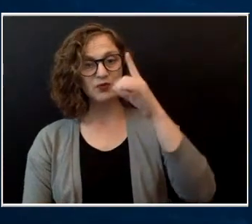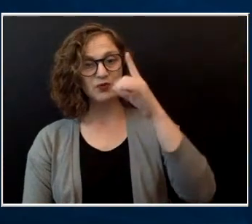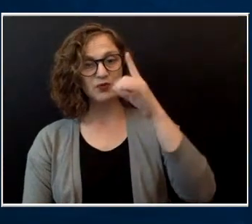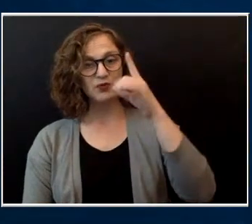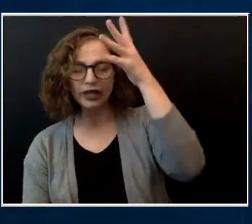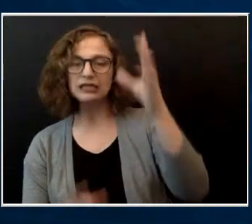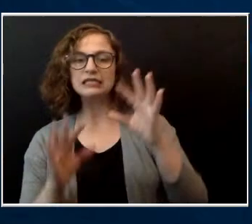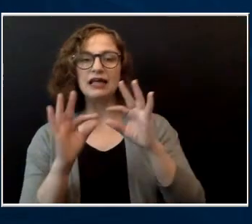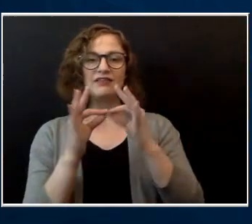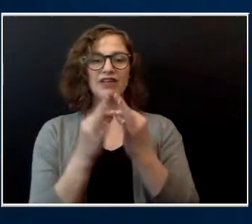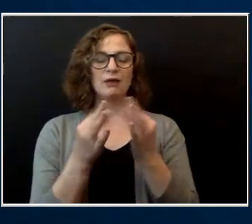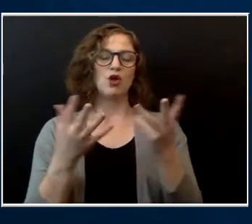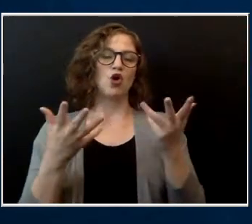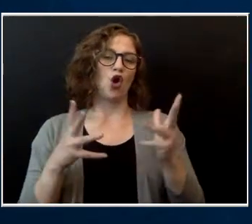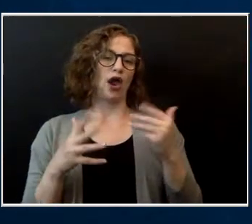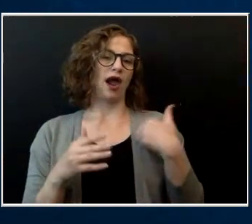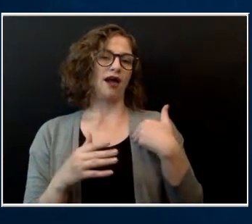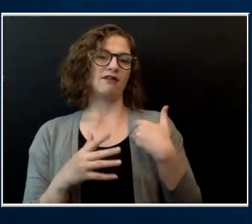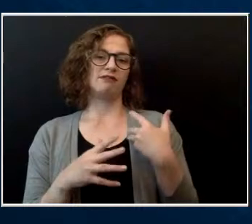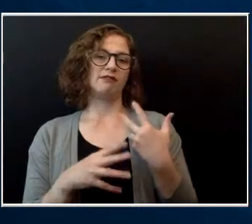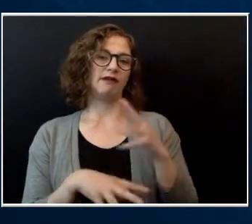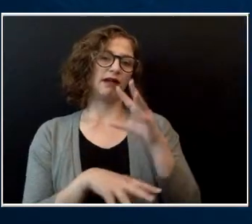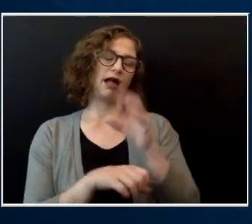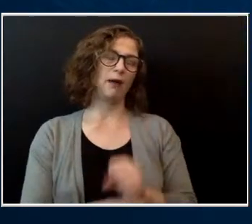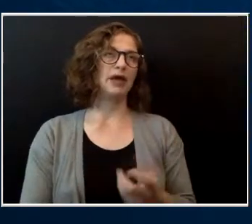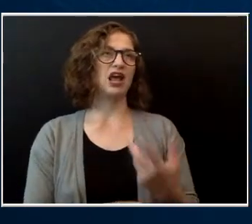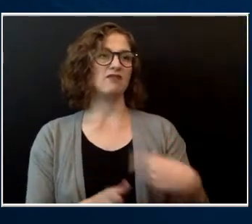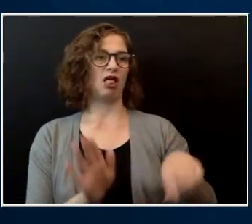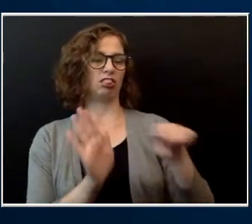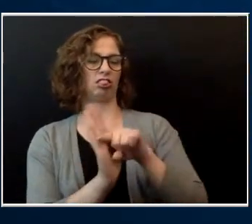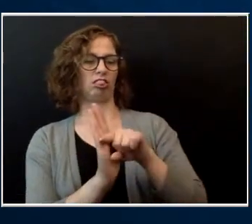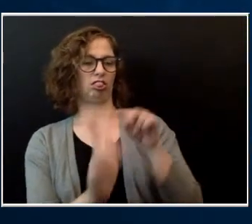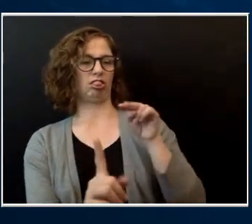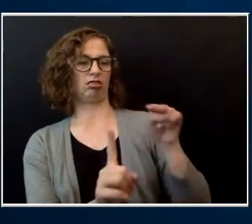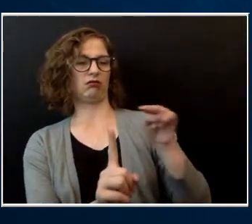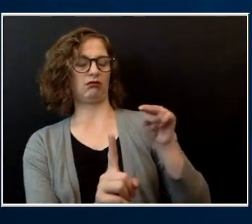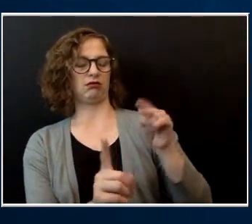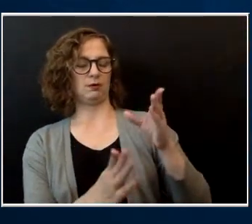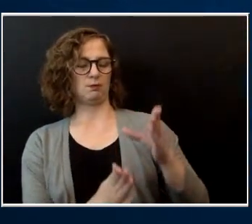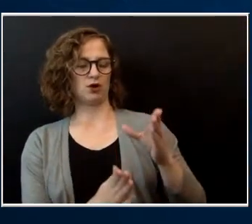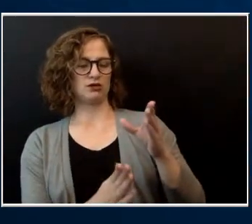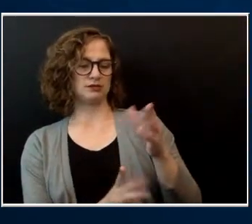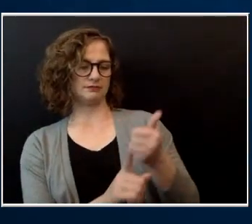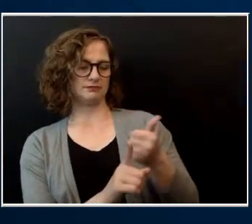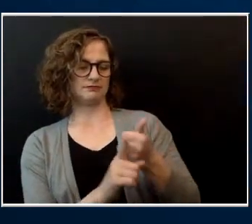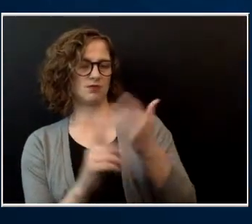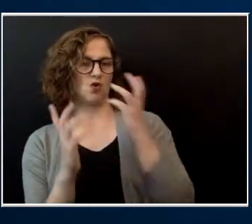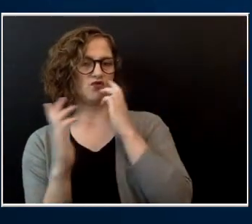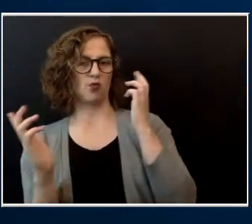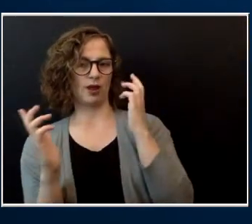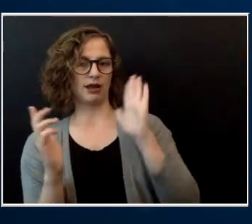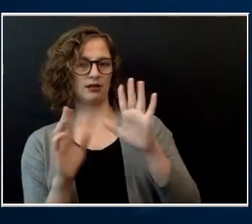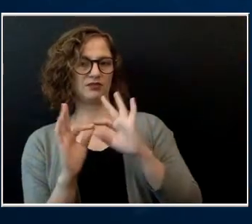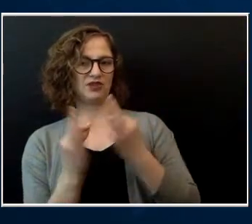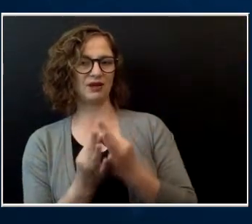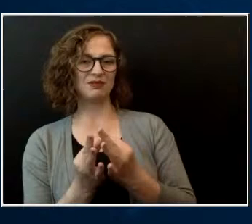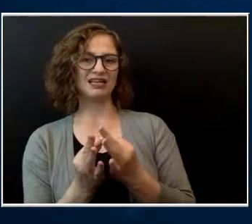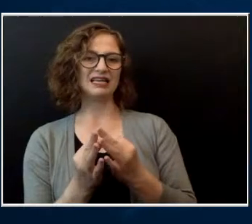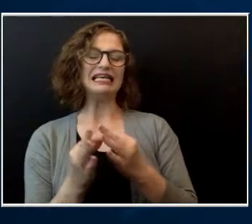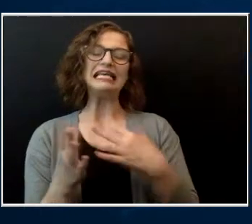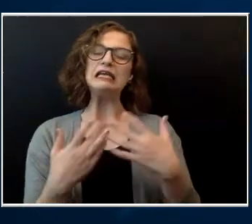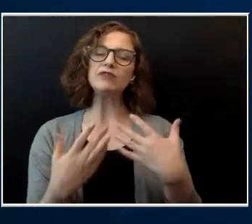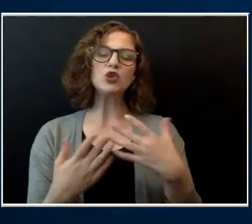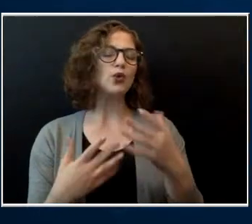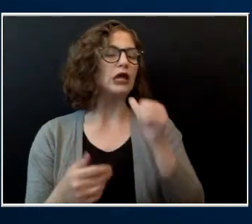a pattern of stigmatizing the person who may be overweight in their family, even though they're unintentionally stigmatizing the